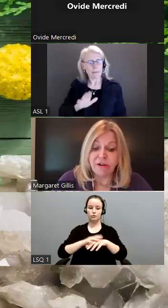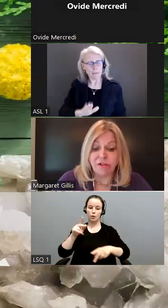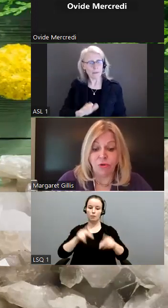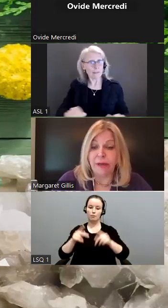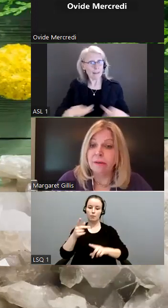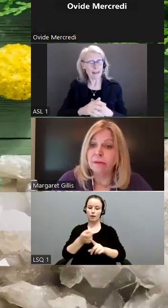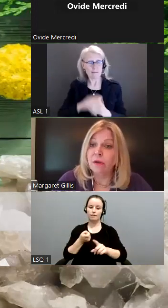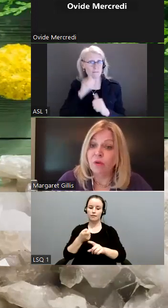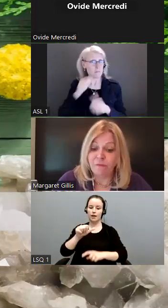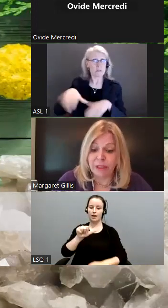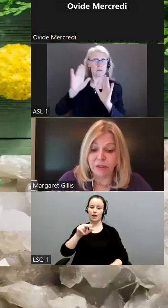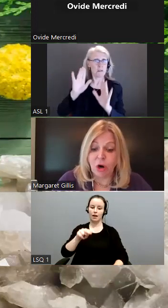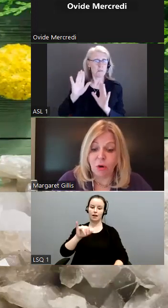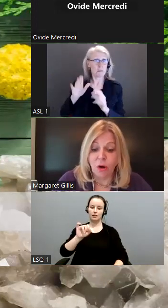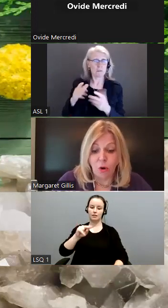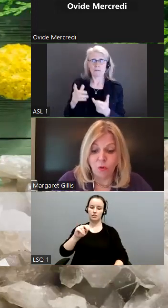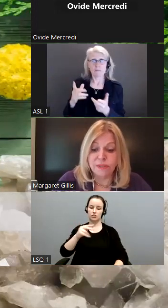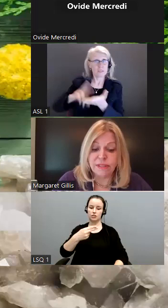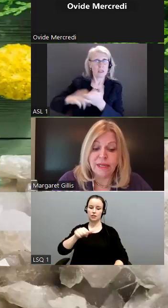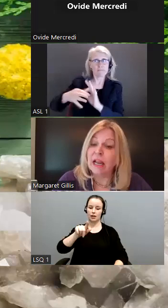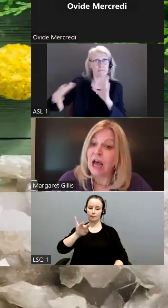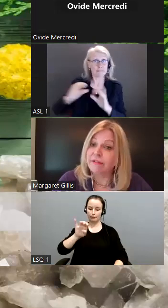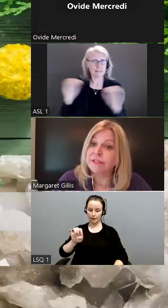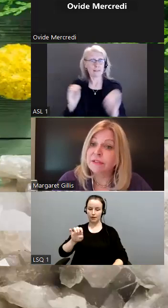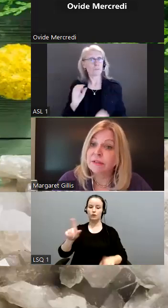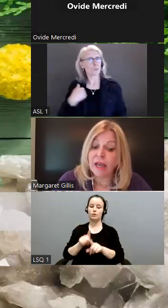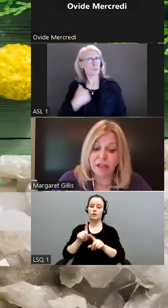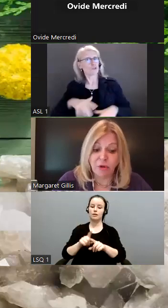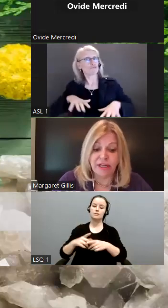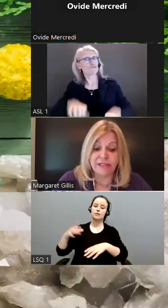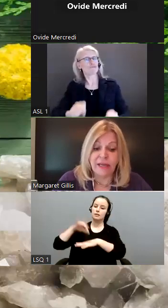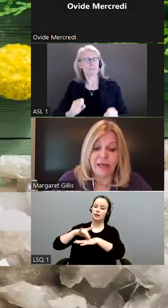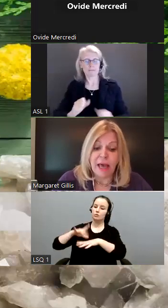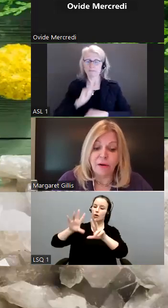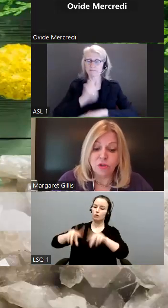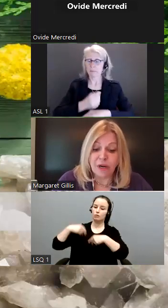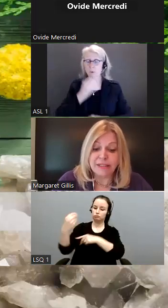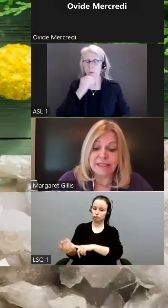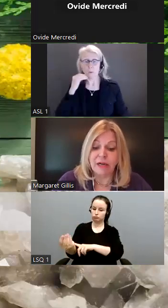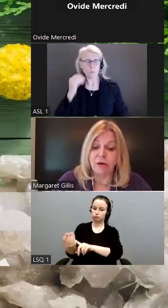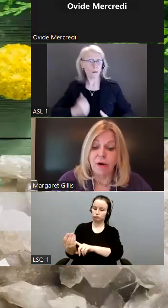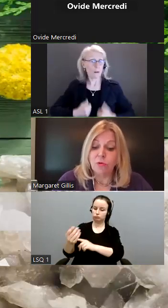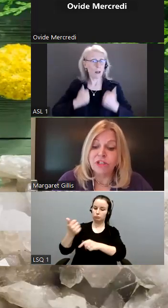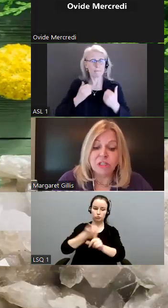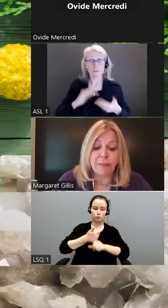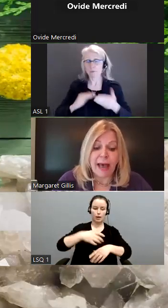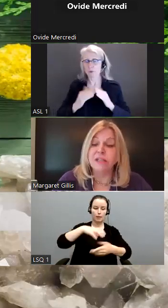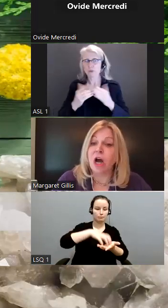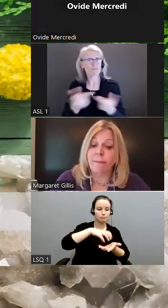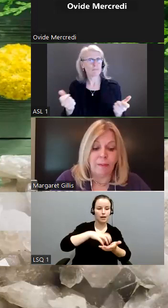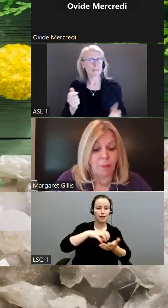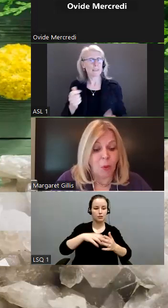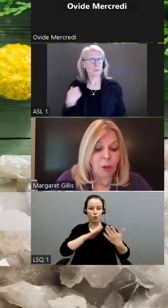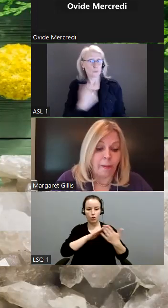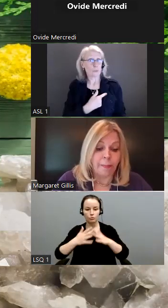unsurrendered territory we have built our homes, lives, and communities, and whose presence here reaches back in